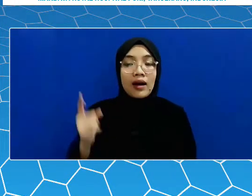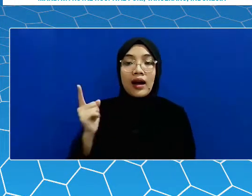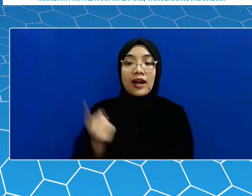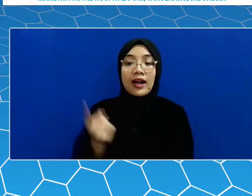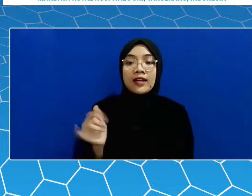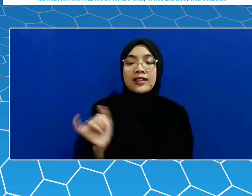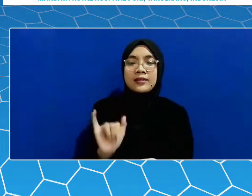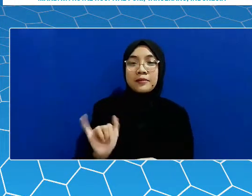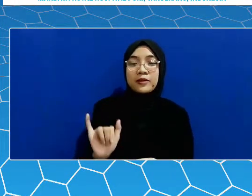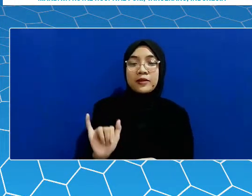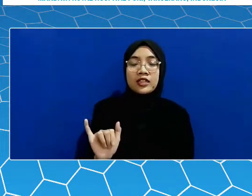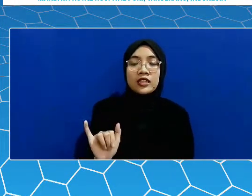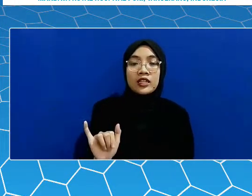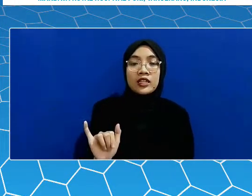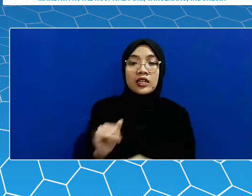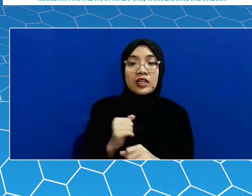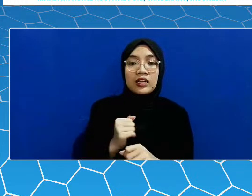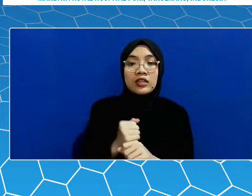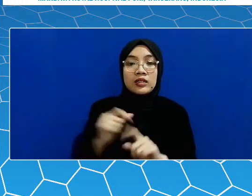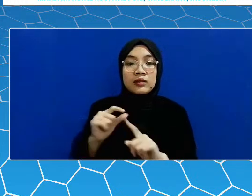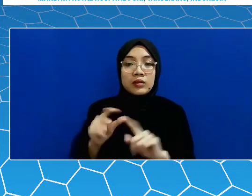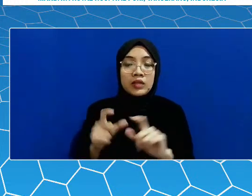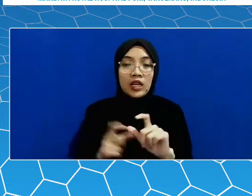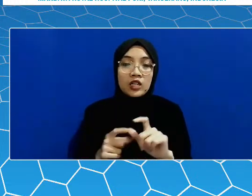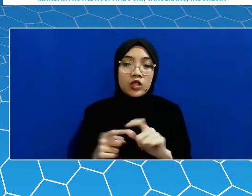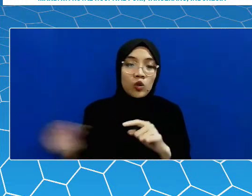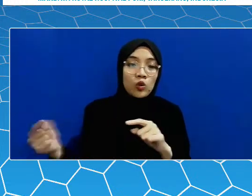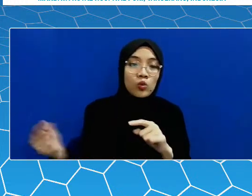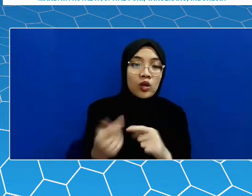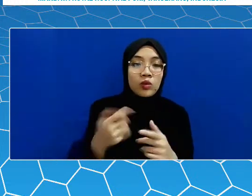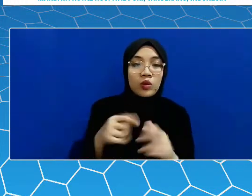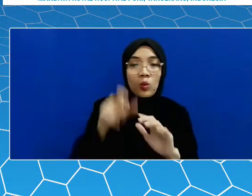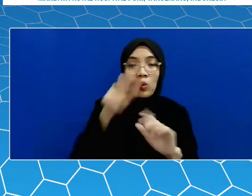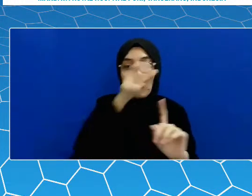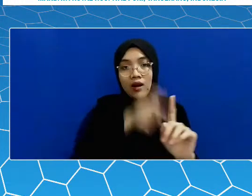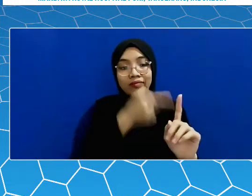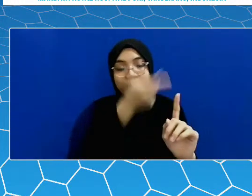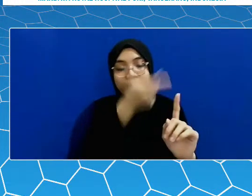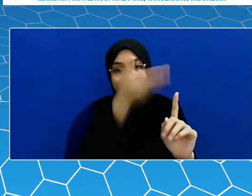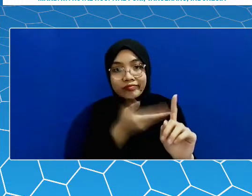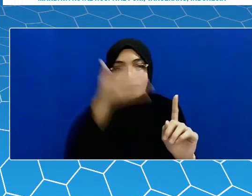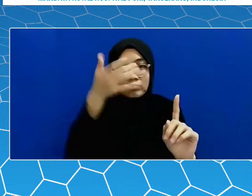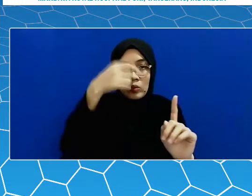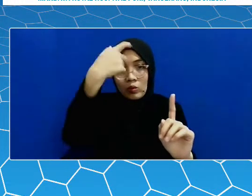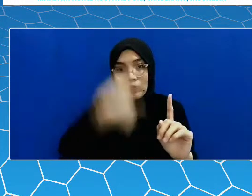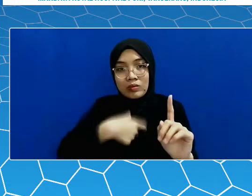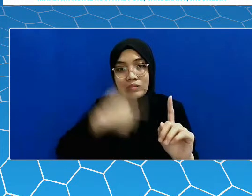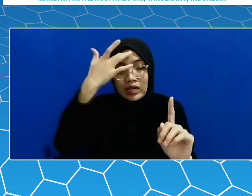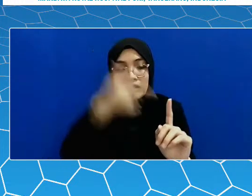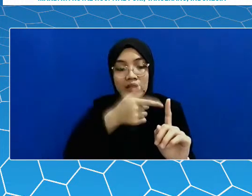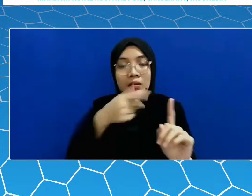related for the patient to get the nearby doctor recommendations. Slide.